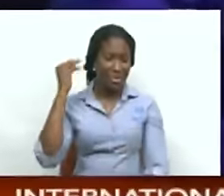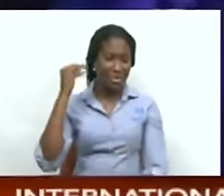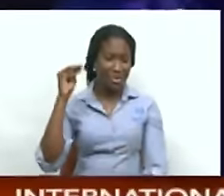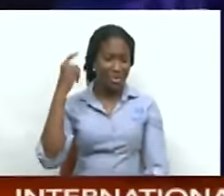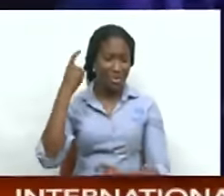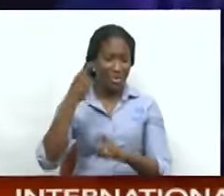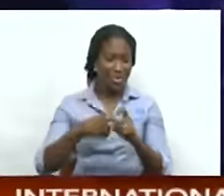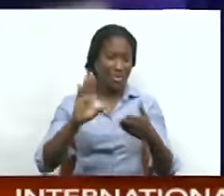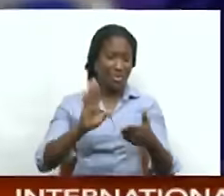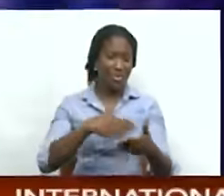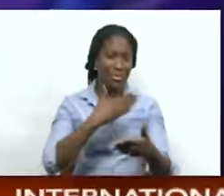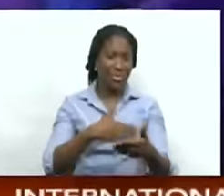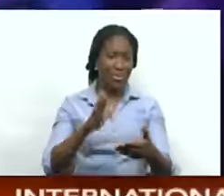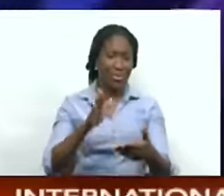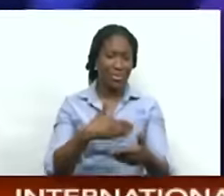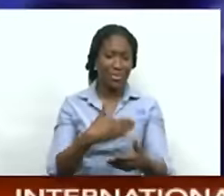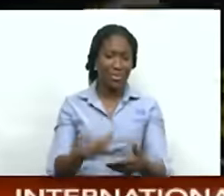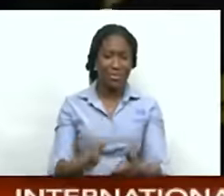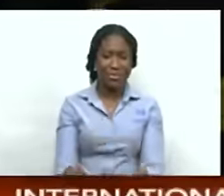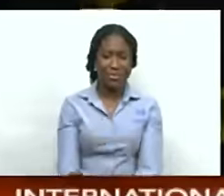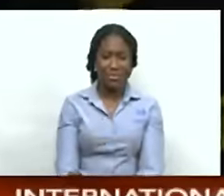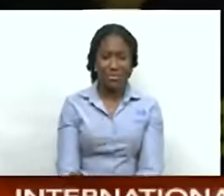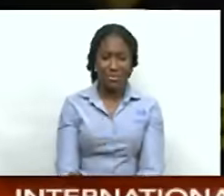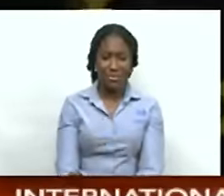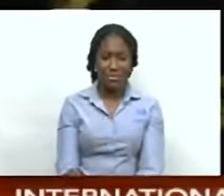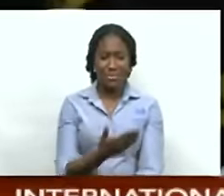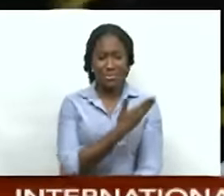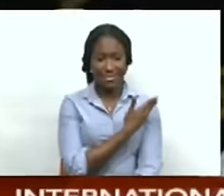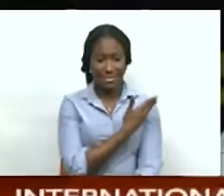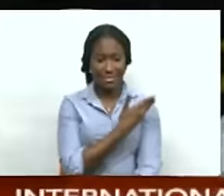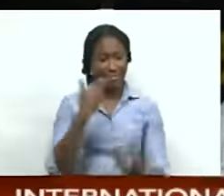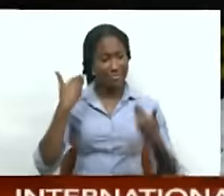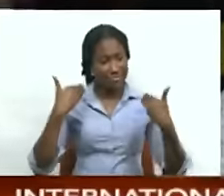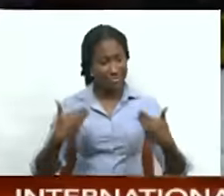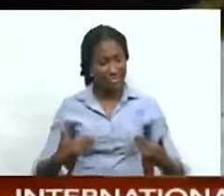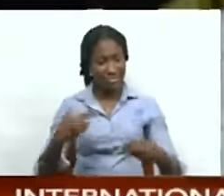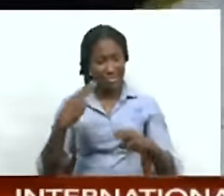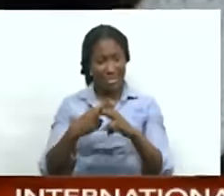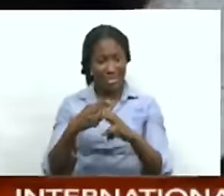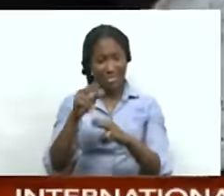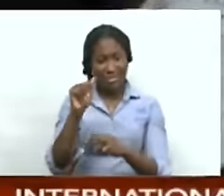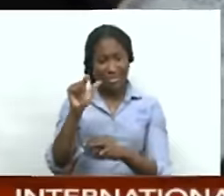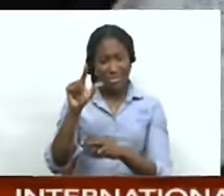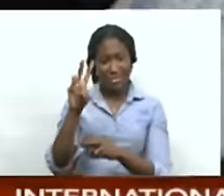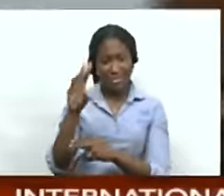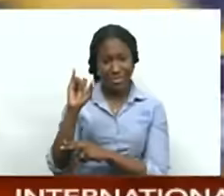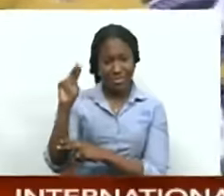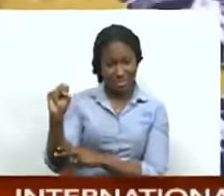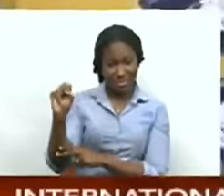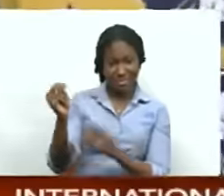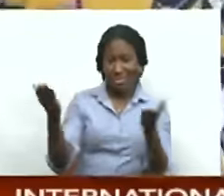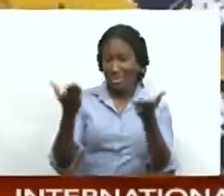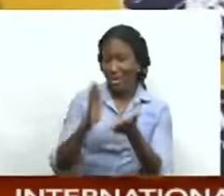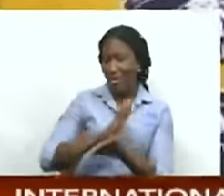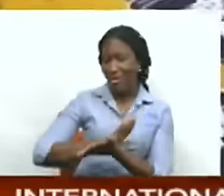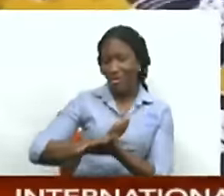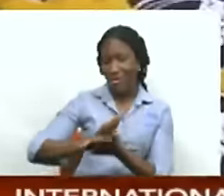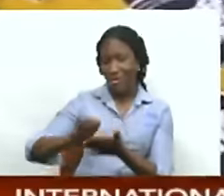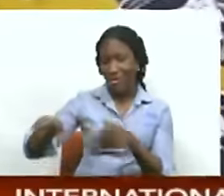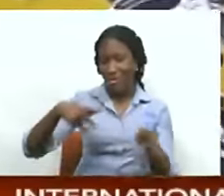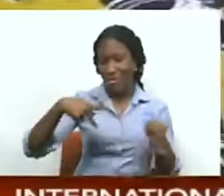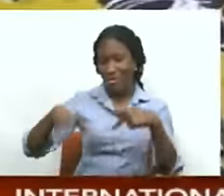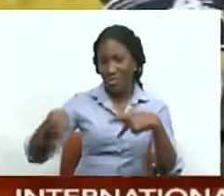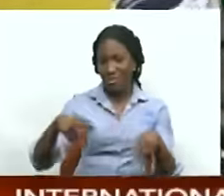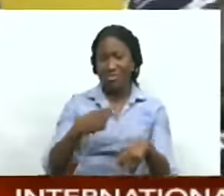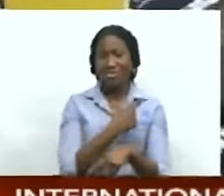the back on up. My name is Alvin McFarlane. It's real nice. Hey, viewers, I'm Gaston Cupid. And I am